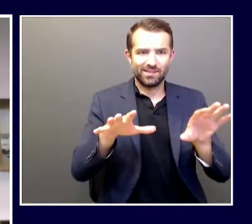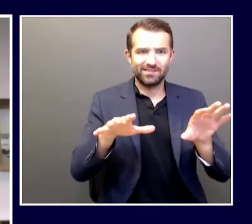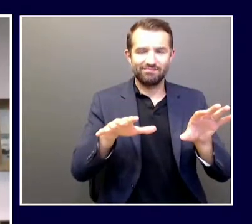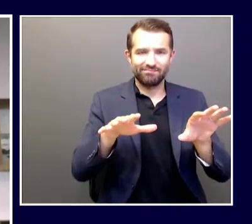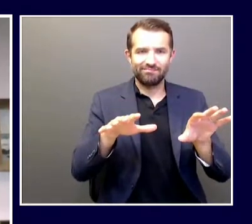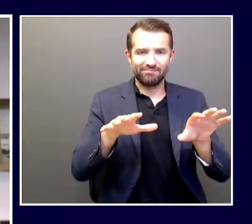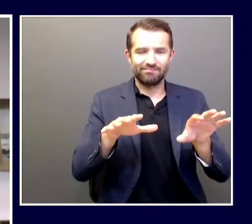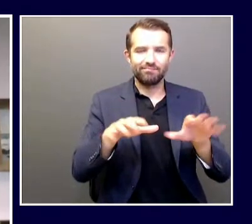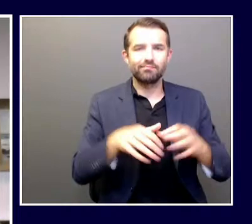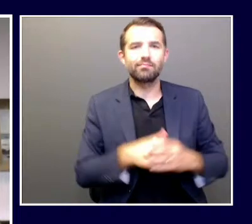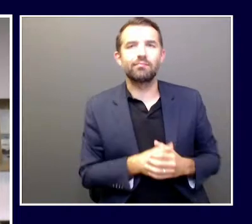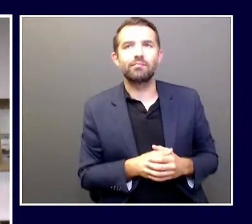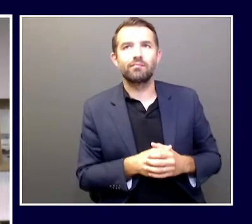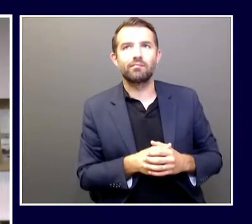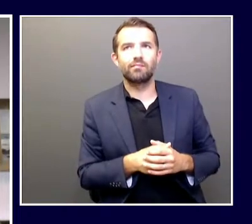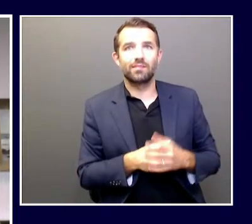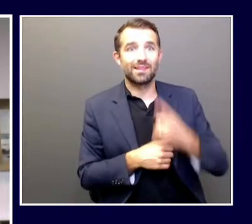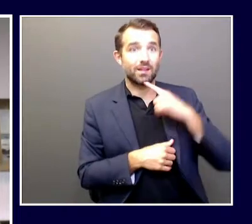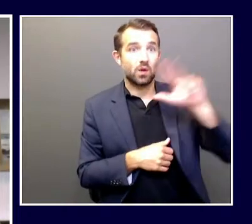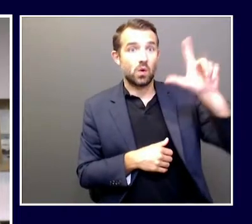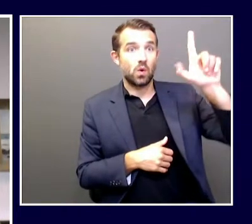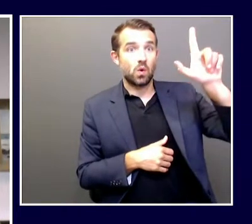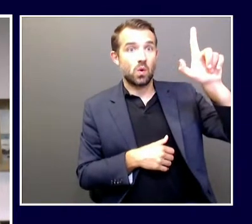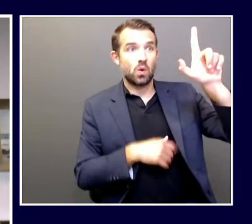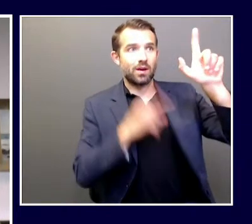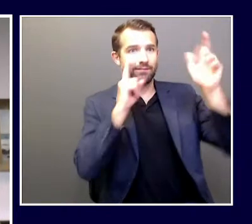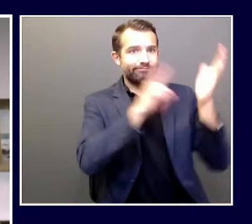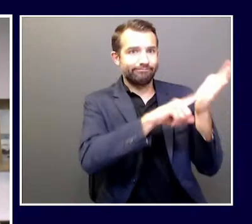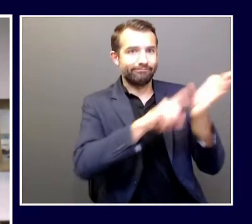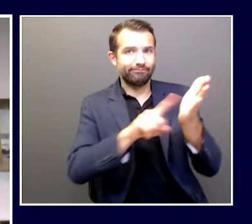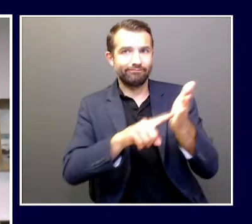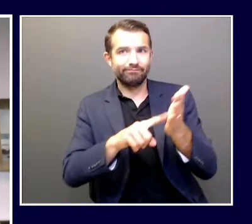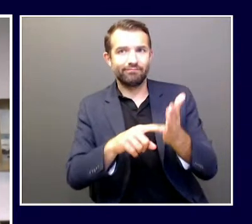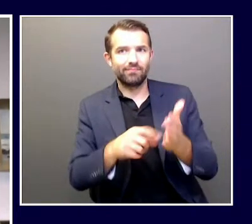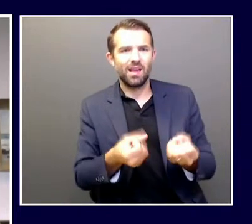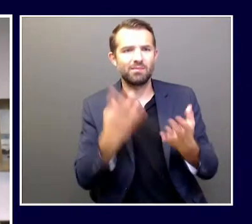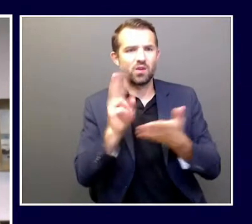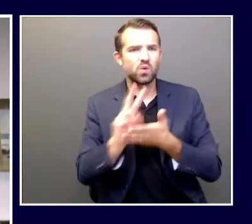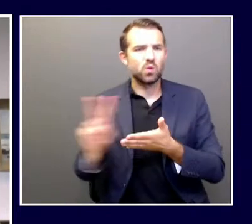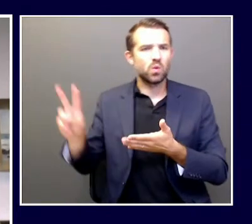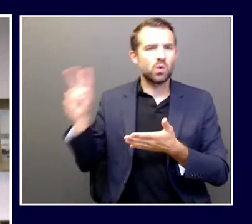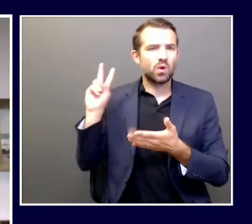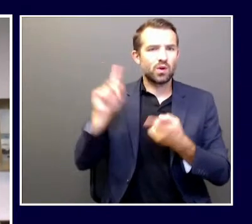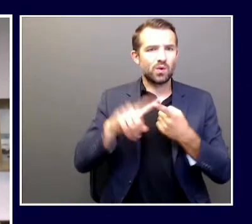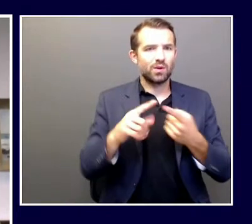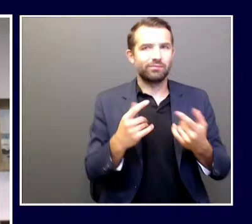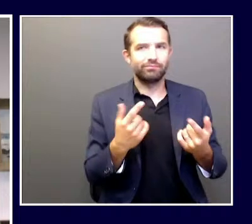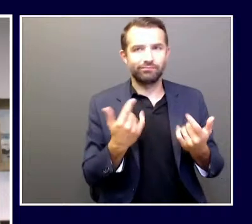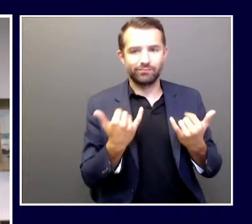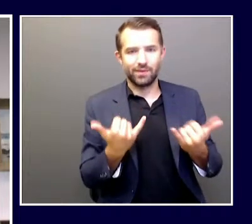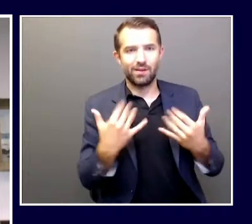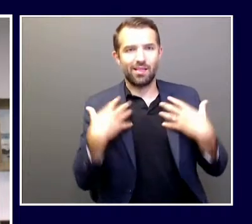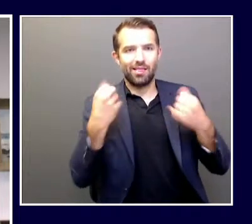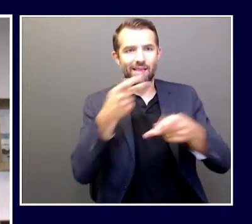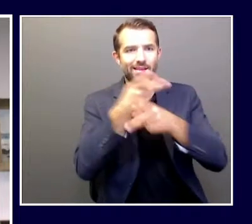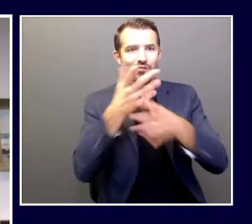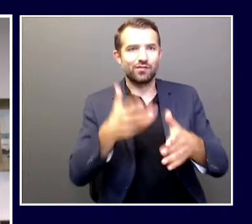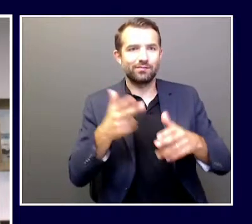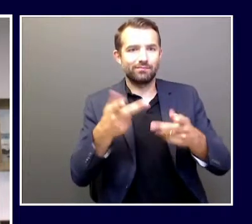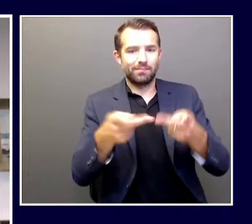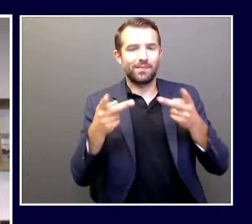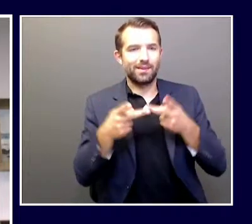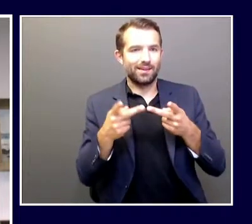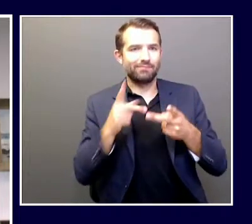21 now. How does that compare to 2 weeks ago? And then what kind of healthcare facilities are you seeing these outbreaks in? Sure,